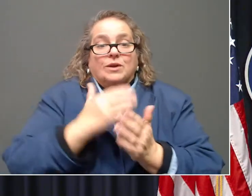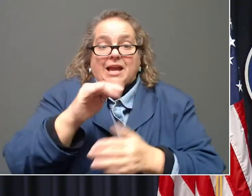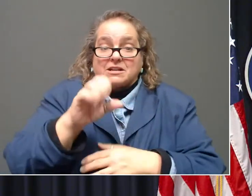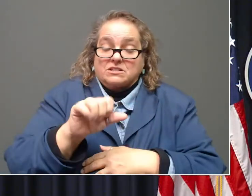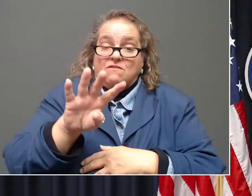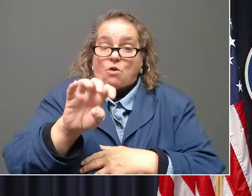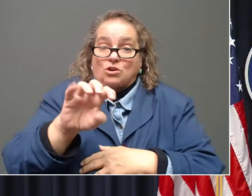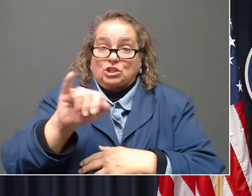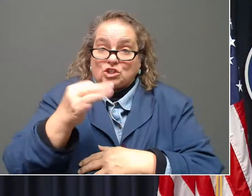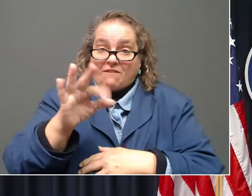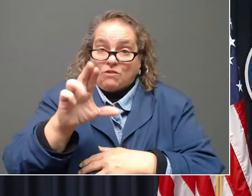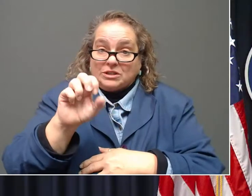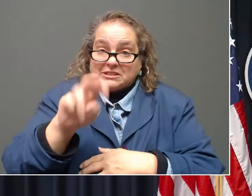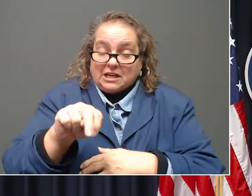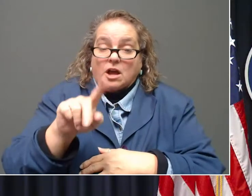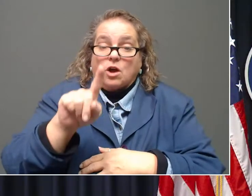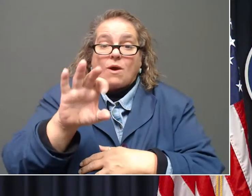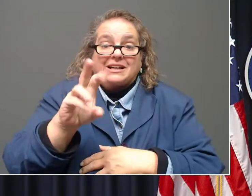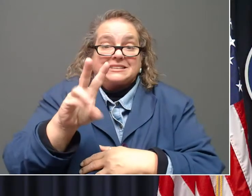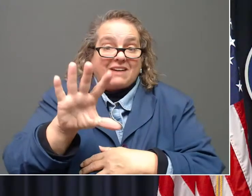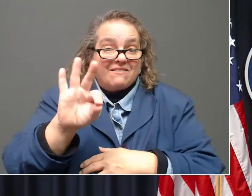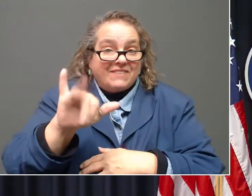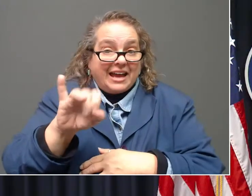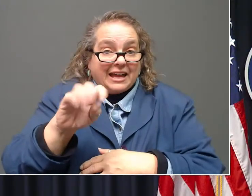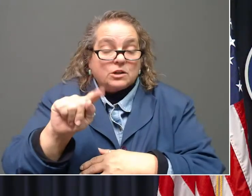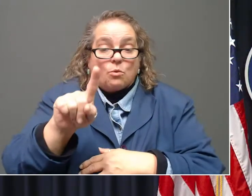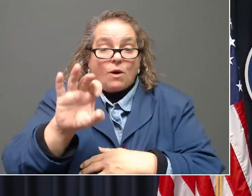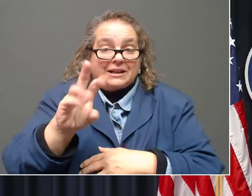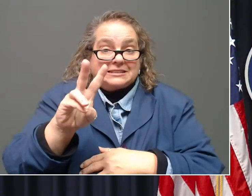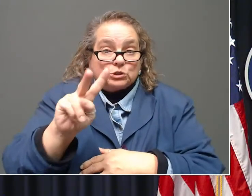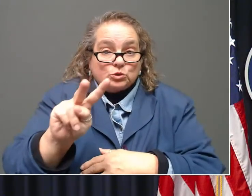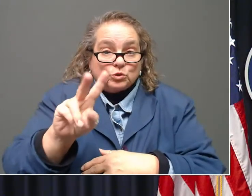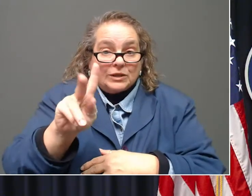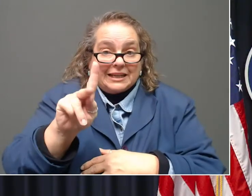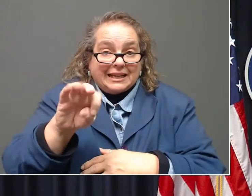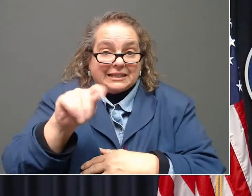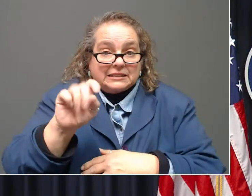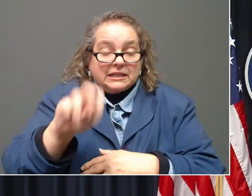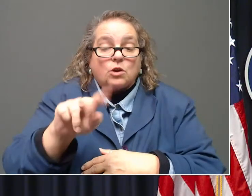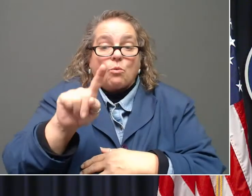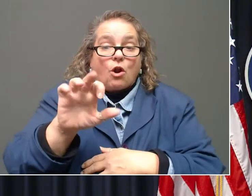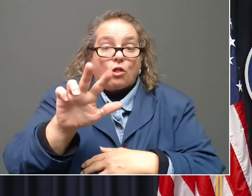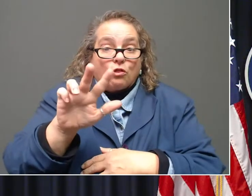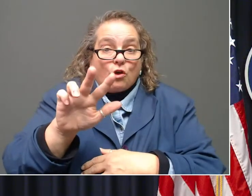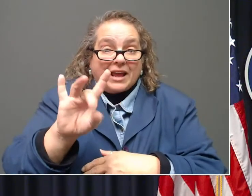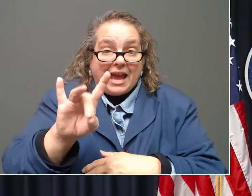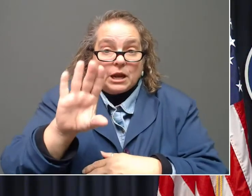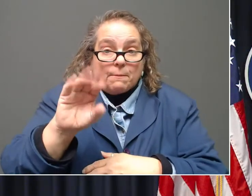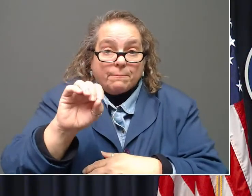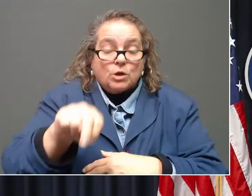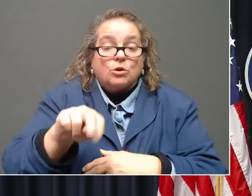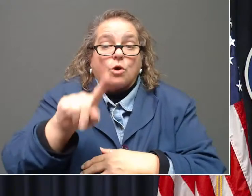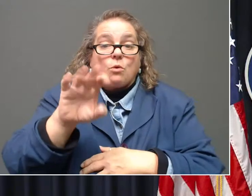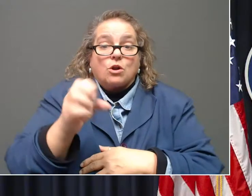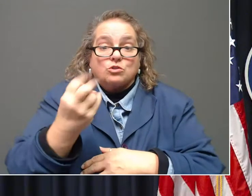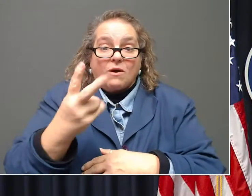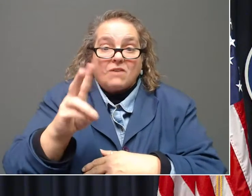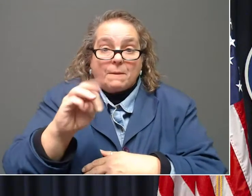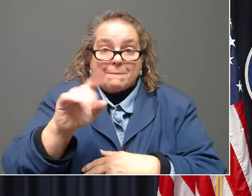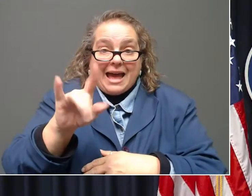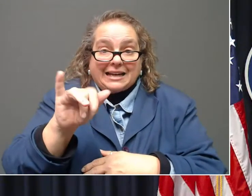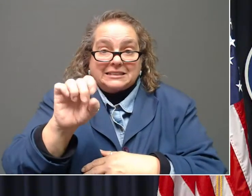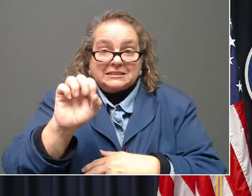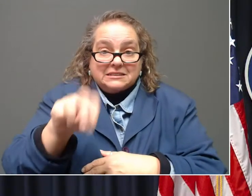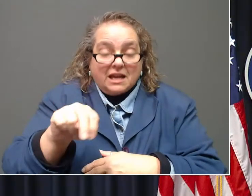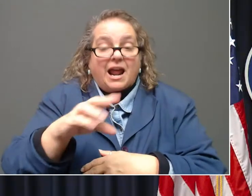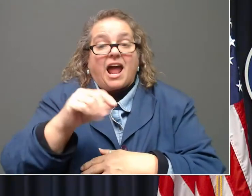dropping day after day after day. And just to give you an idea of cases, when we